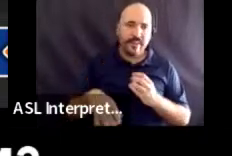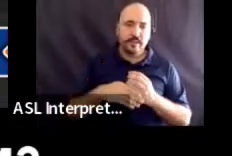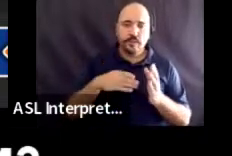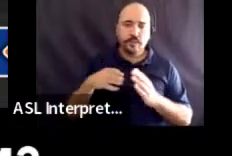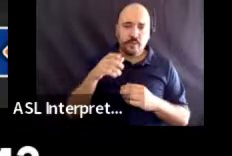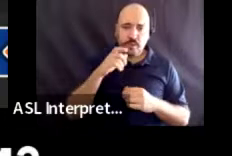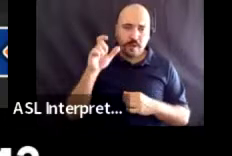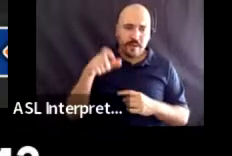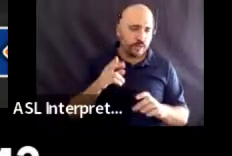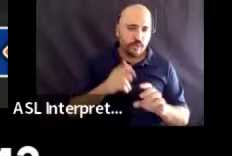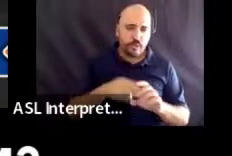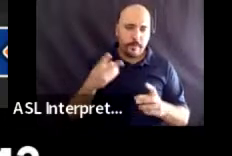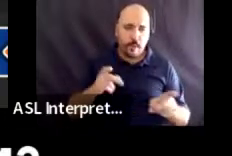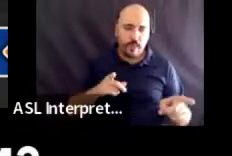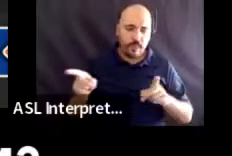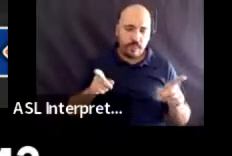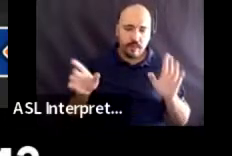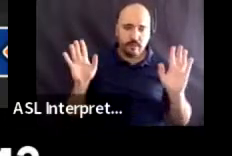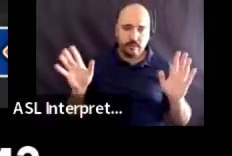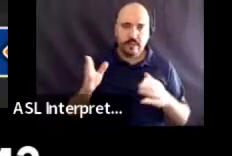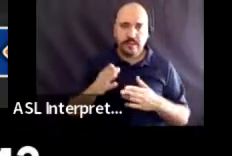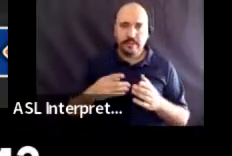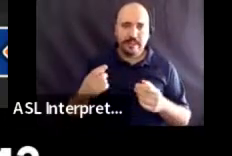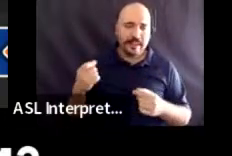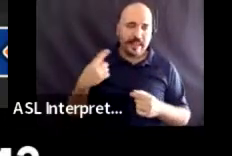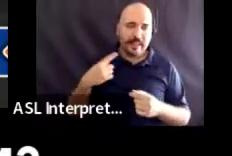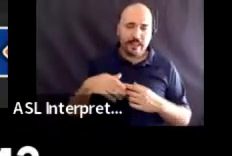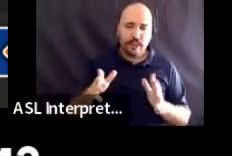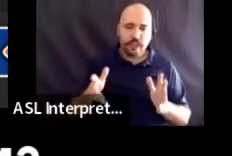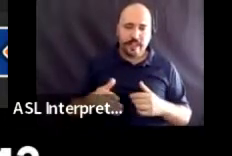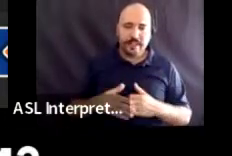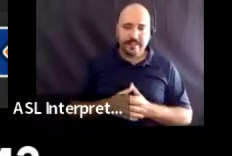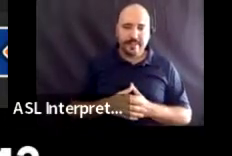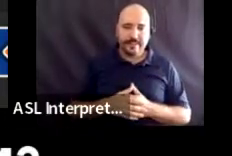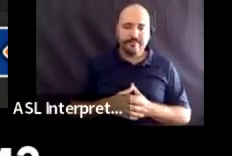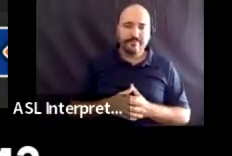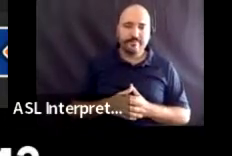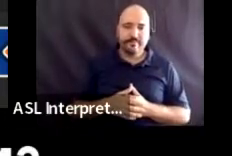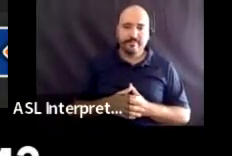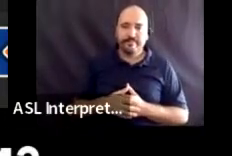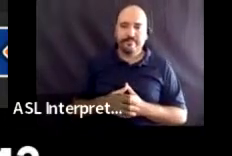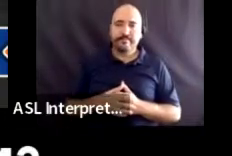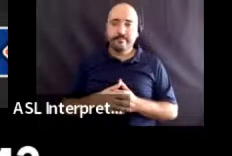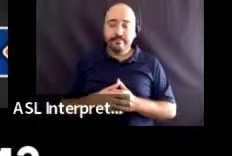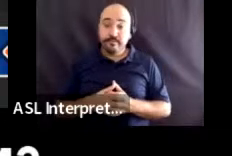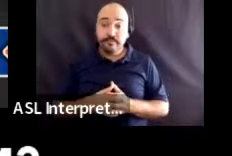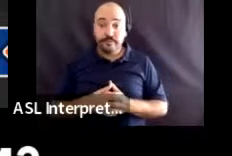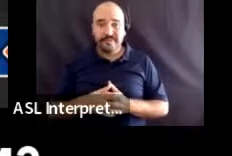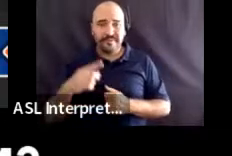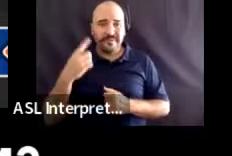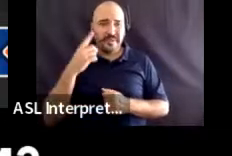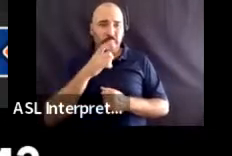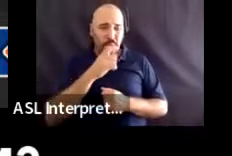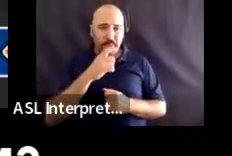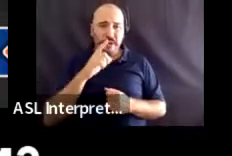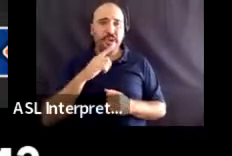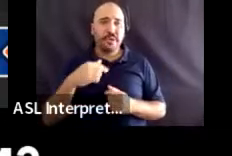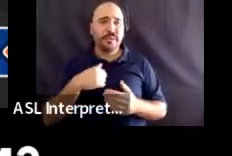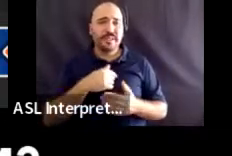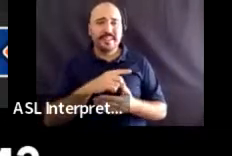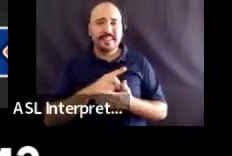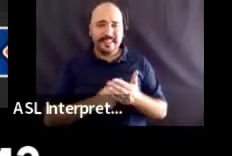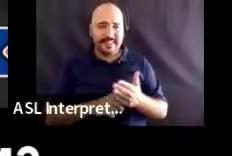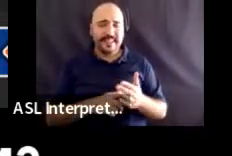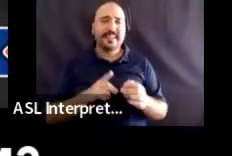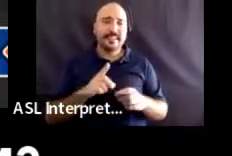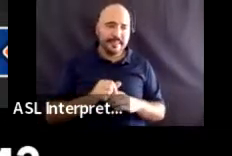to join both. Somebody just asked in the chat. All right, so for whom are we designing? Disabilities that affect the